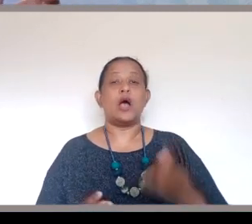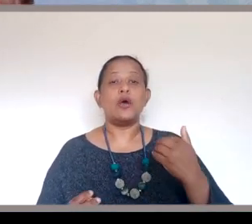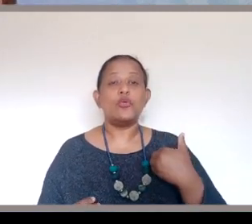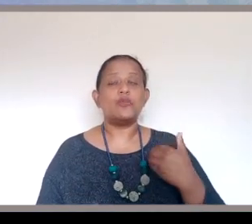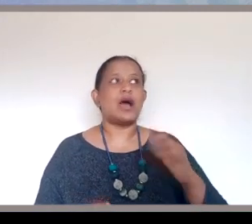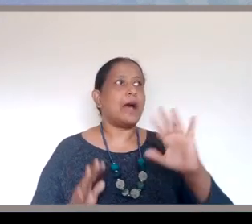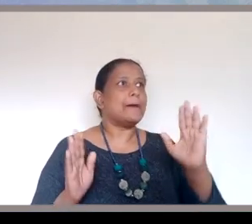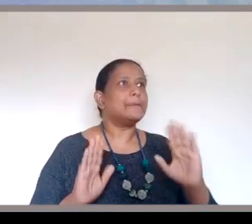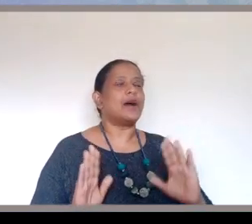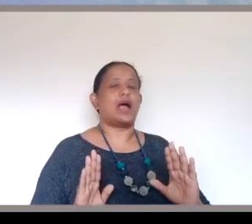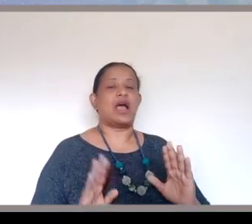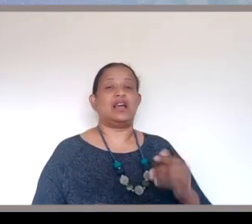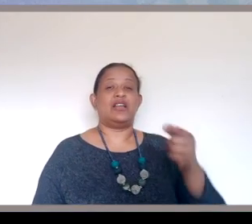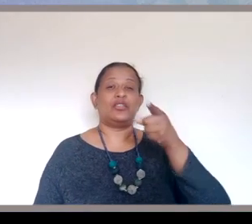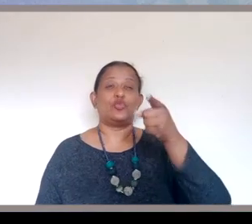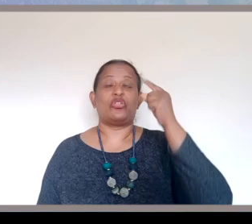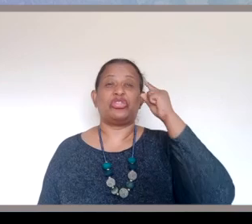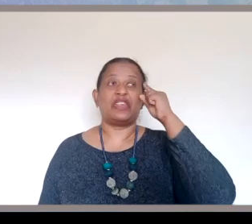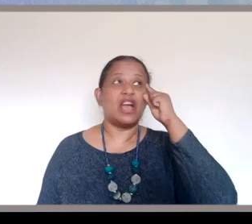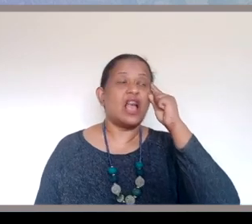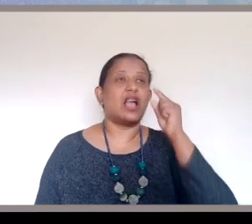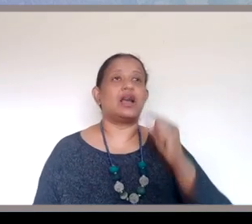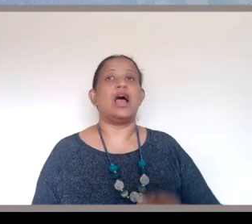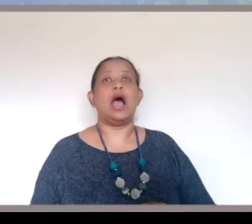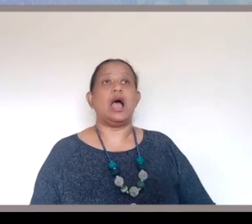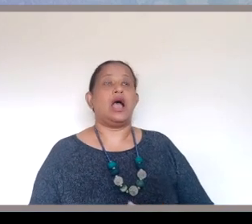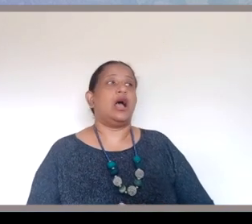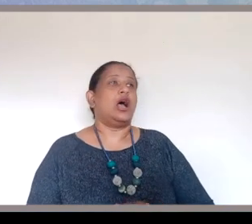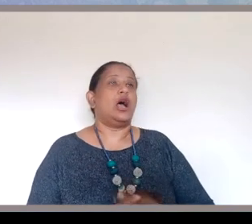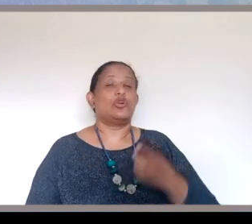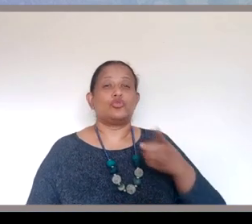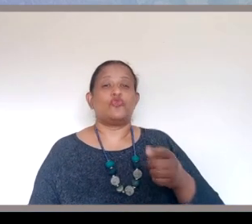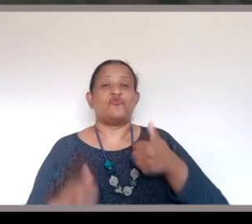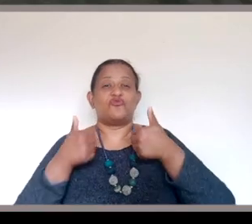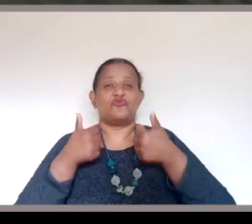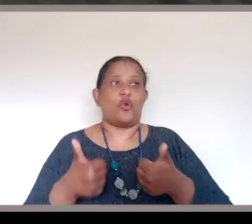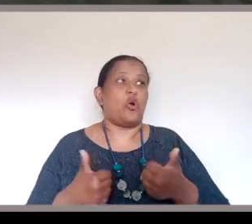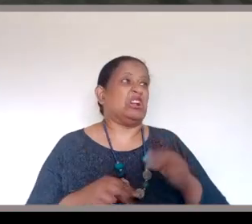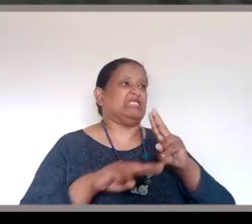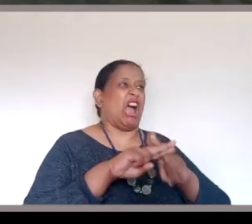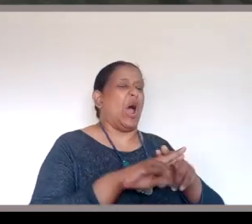Replacement. You know, when you're tempted with one thing, replace it with something else.